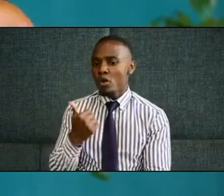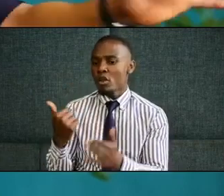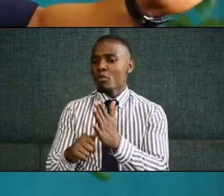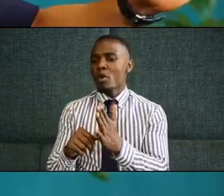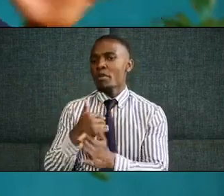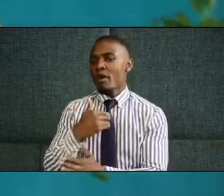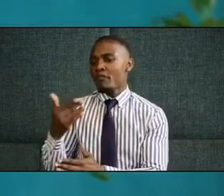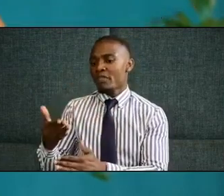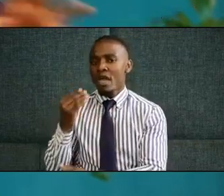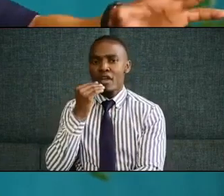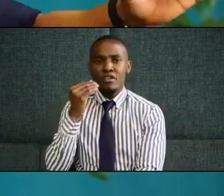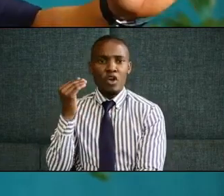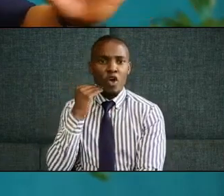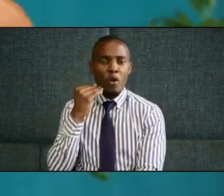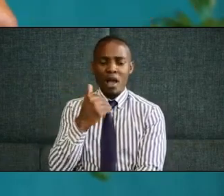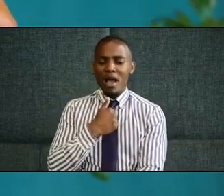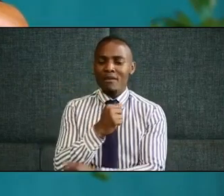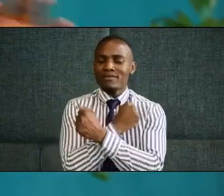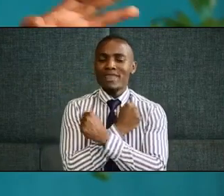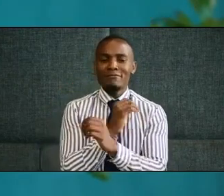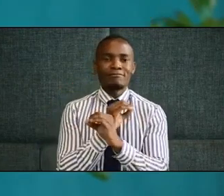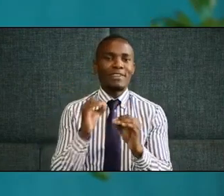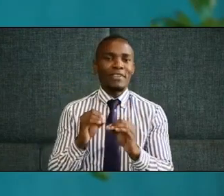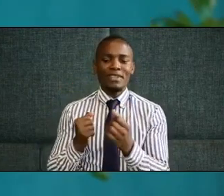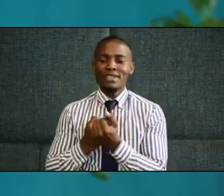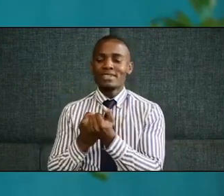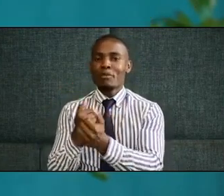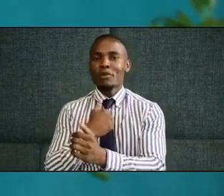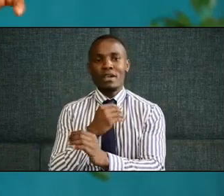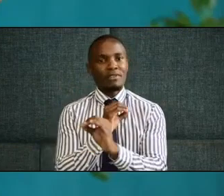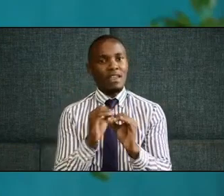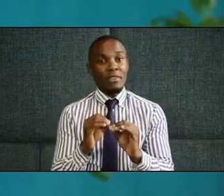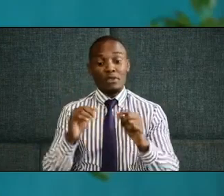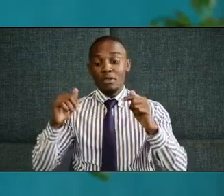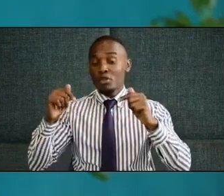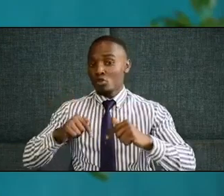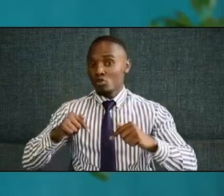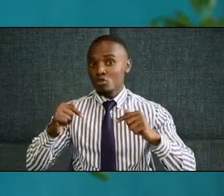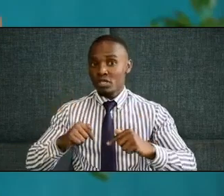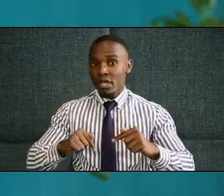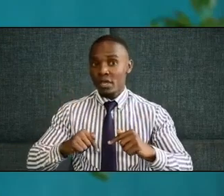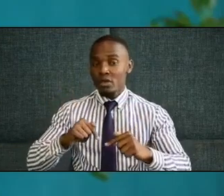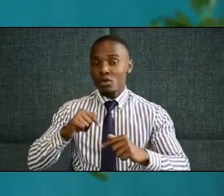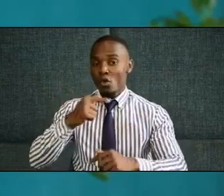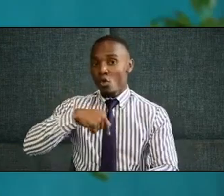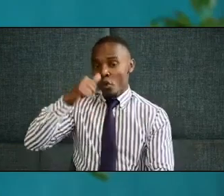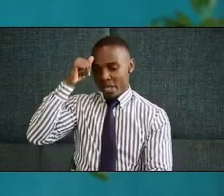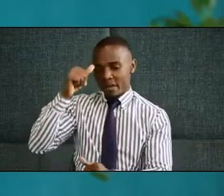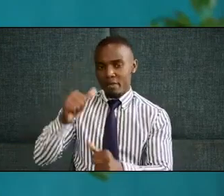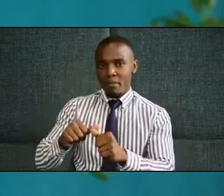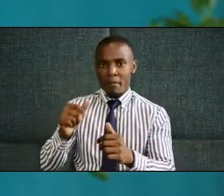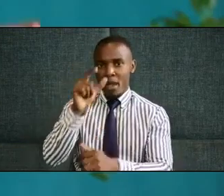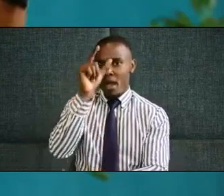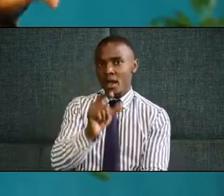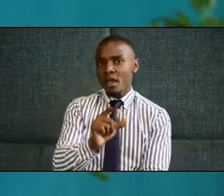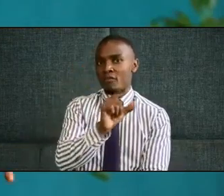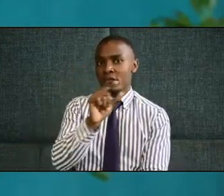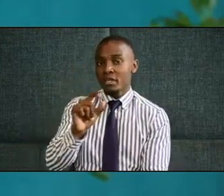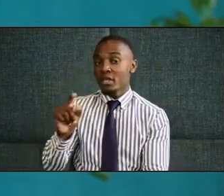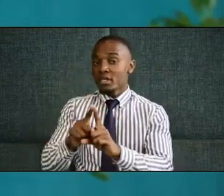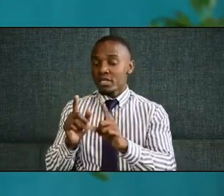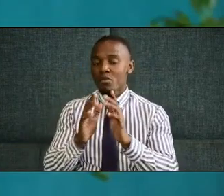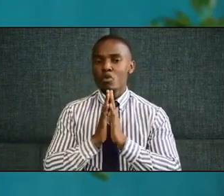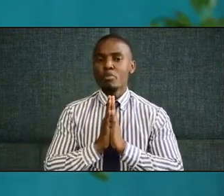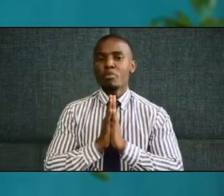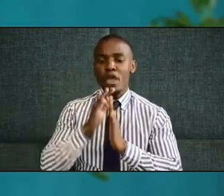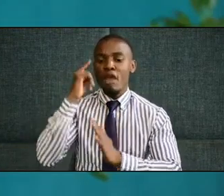No Christian ethos, no love, no support system. Today, may we remember Calvary. We pray for our